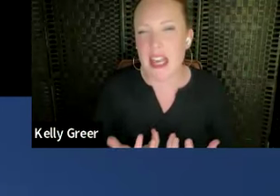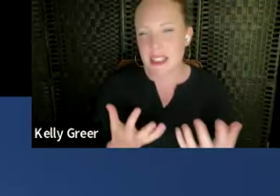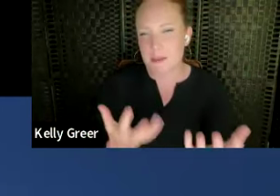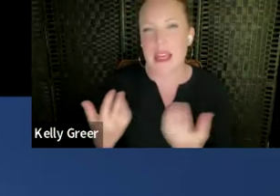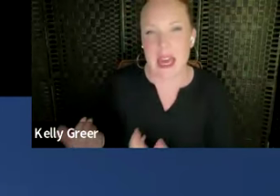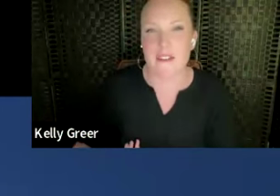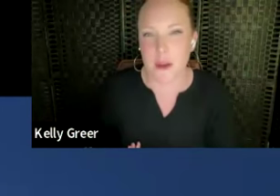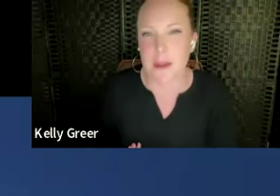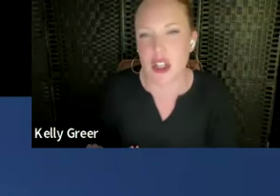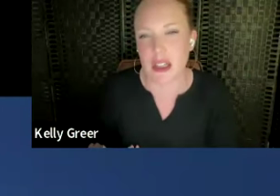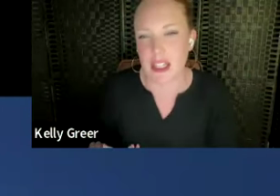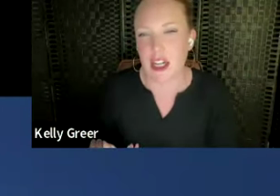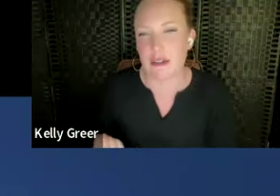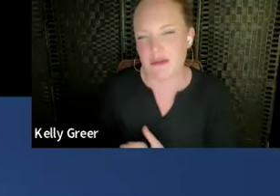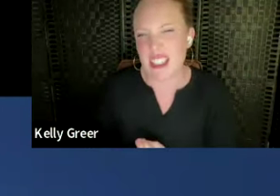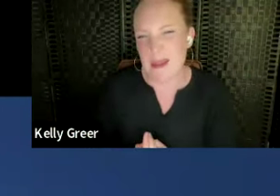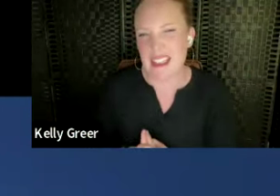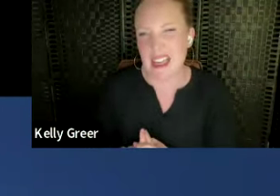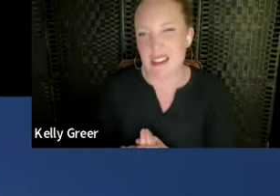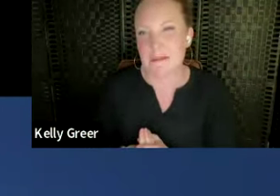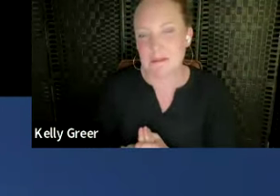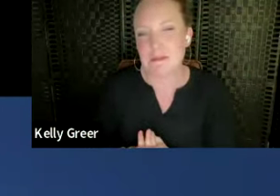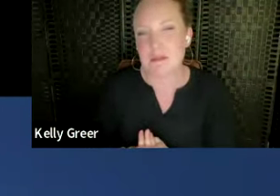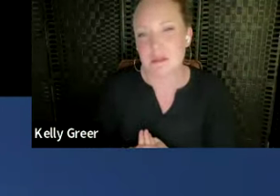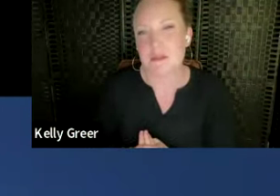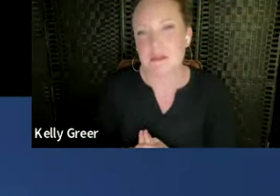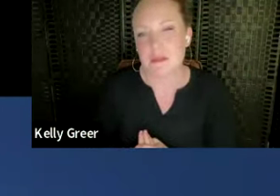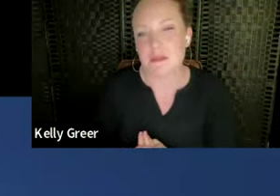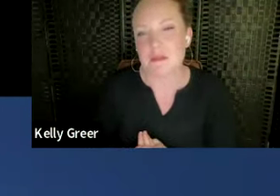resharing process to make that information clear. Does that make sense?